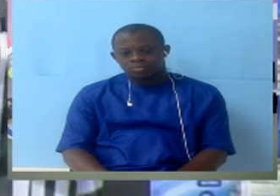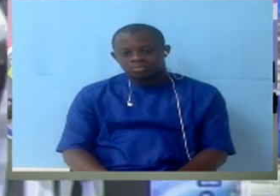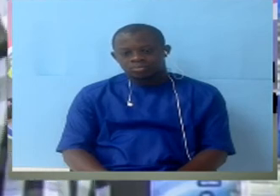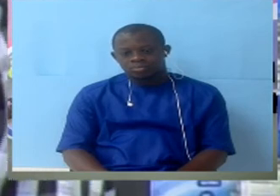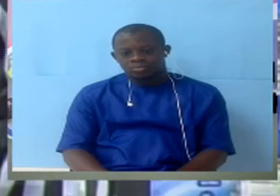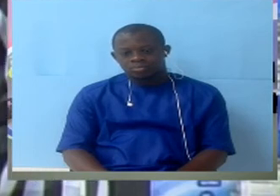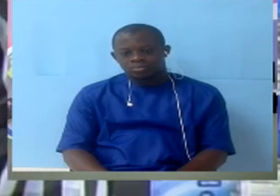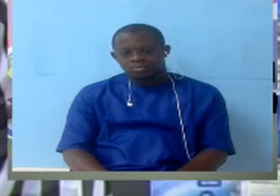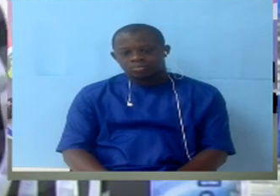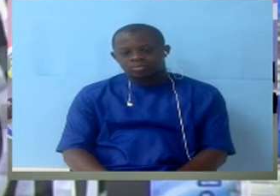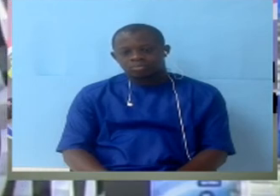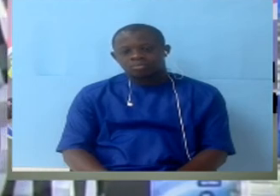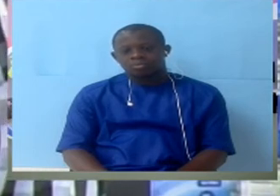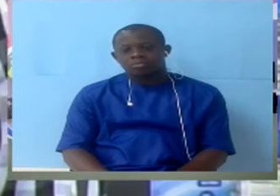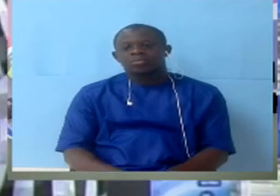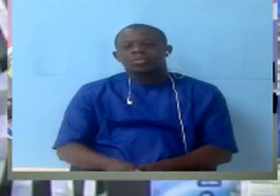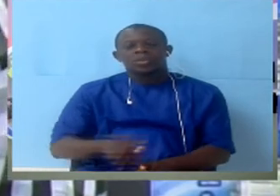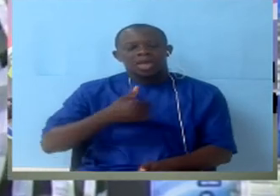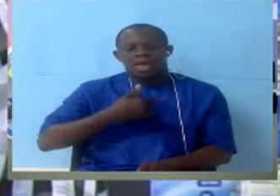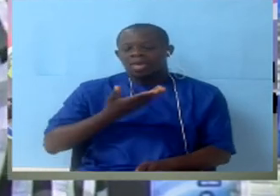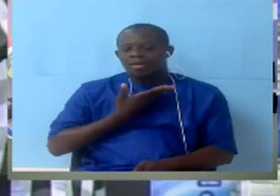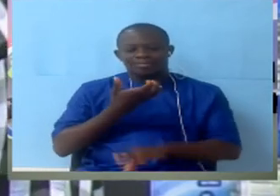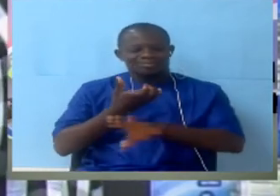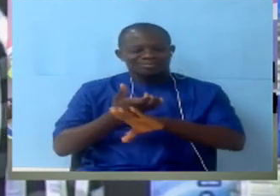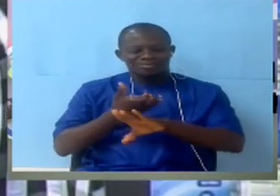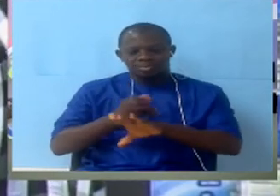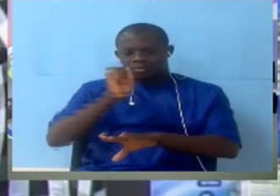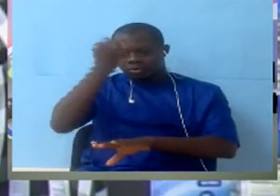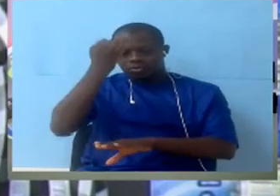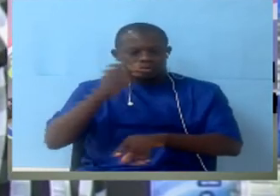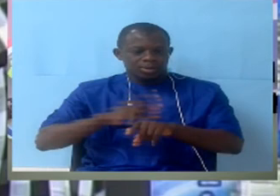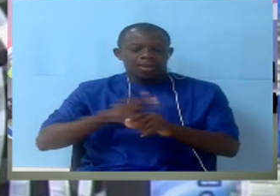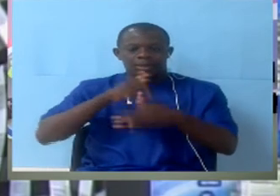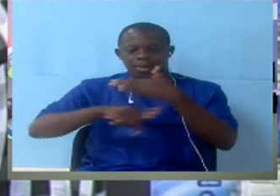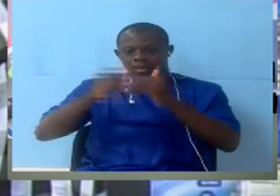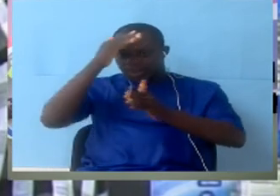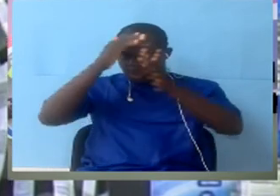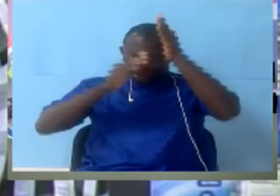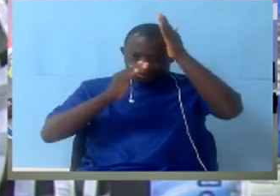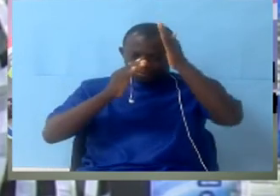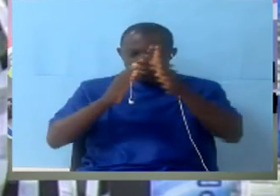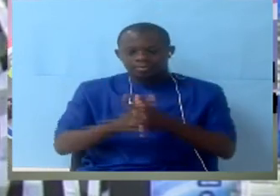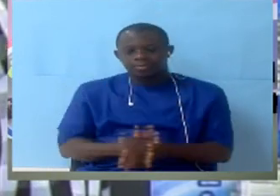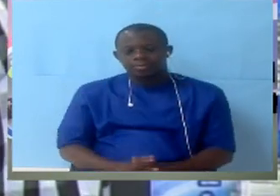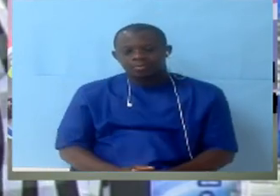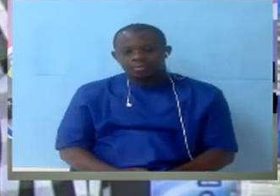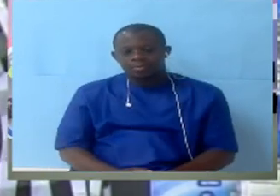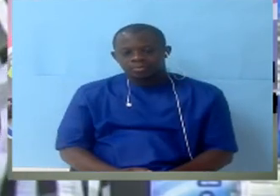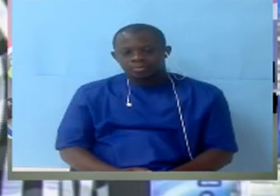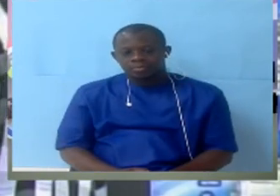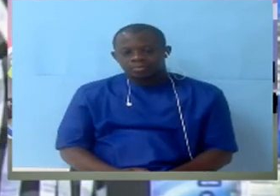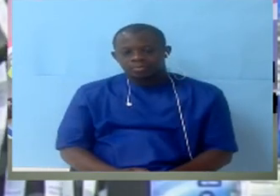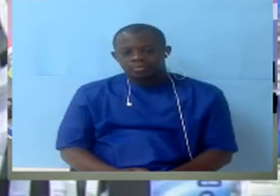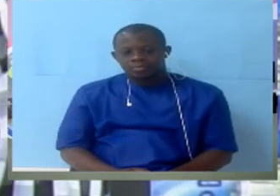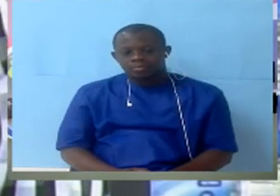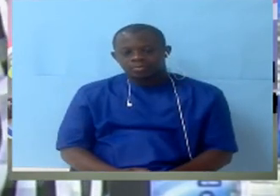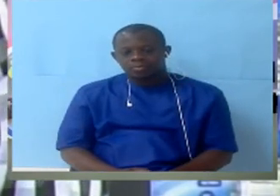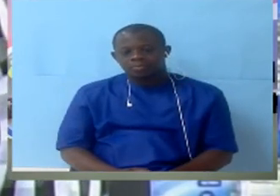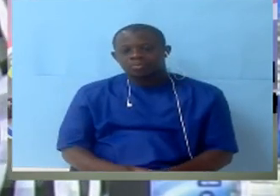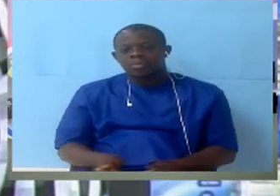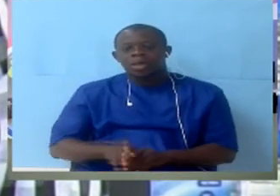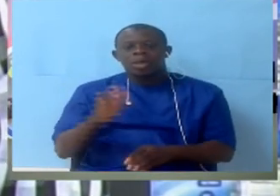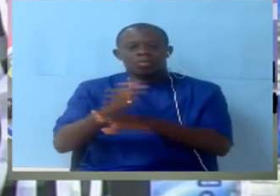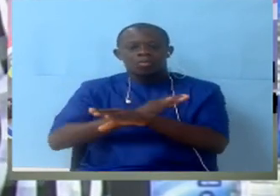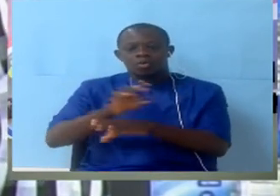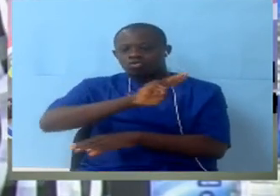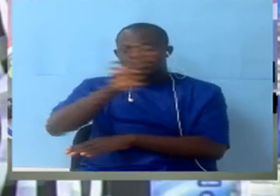a tough time so to army kono. I had a tough time in the army. Ama easy mulu o time of na in the army kono. It